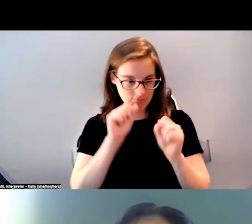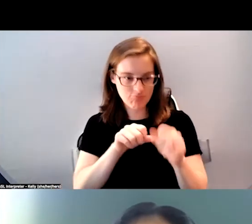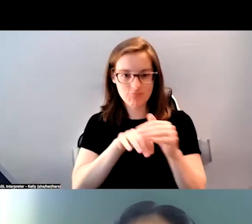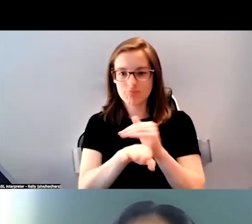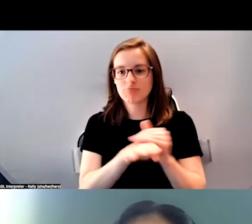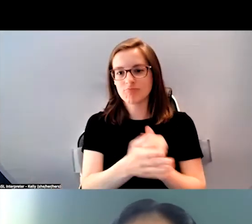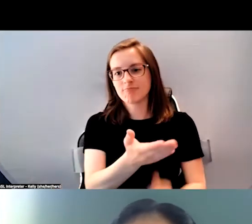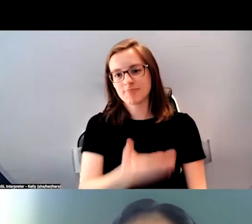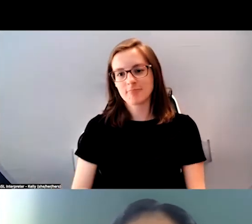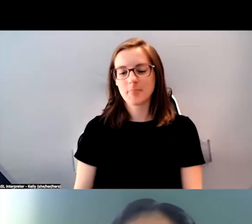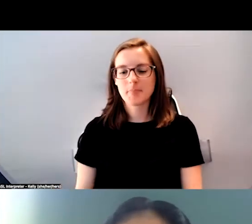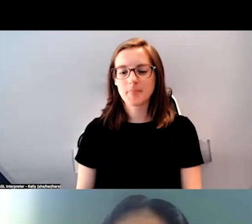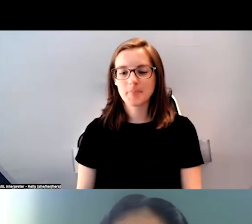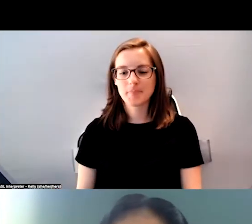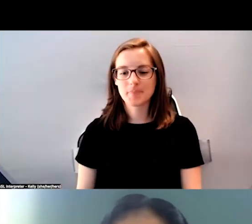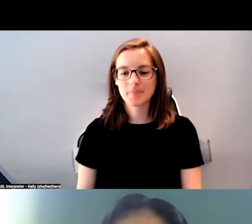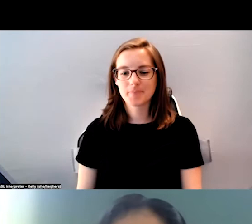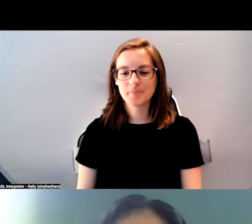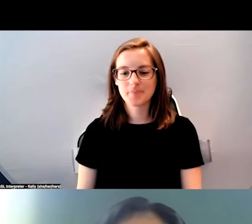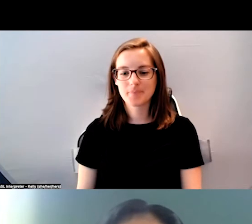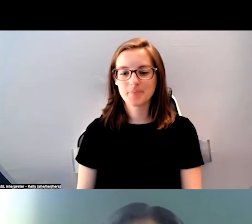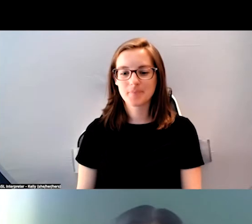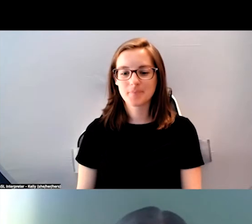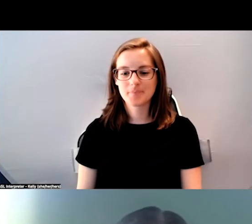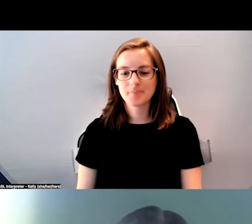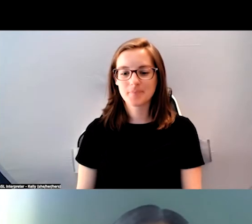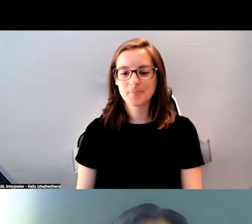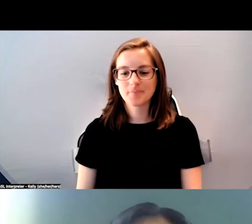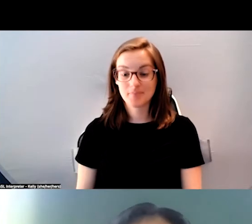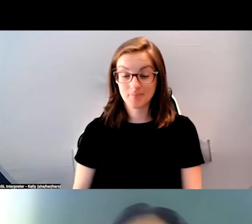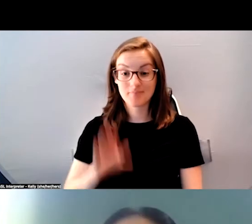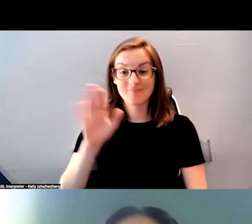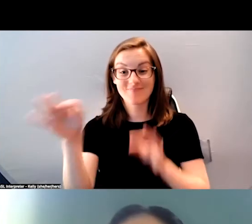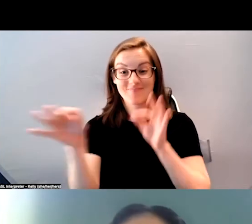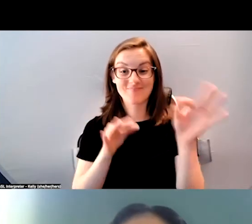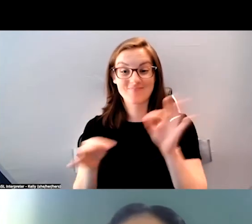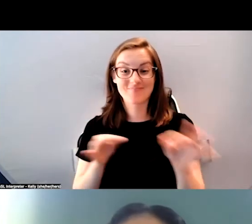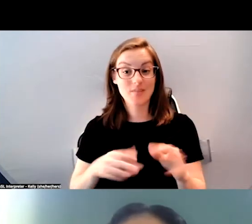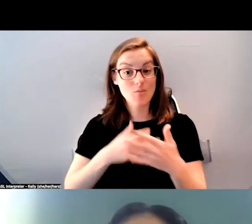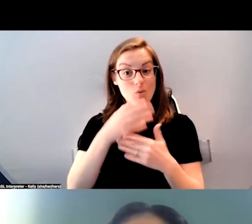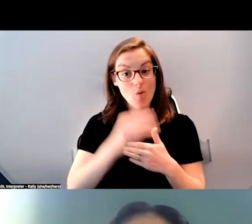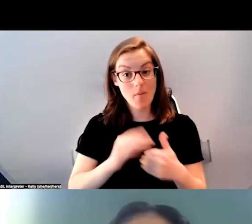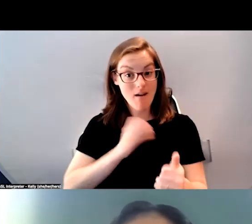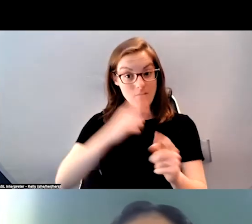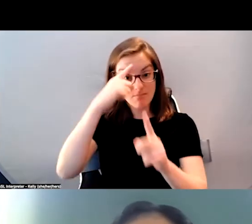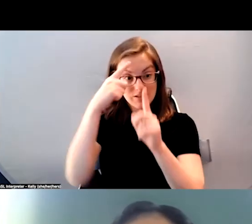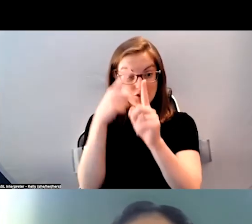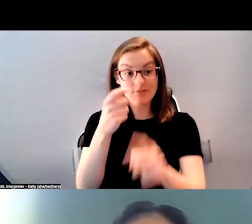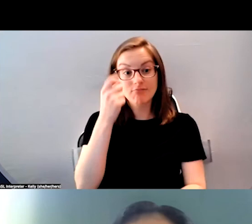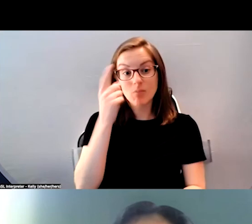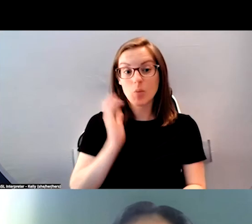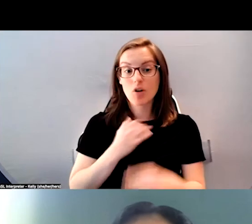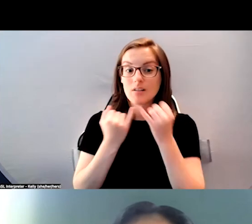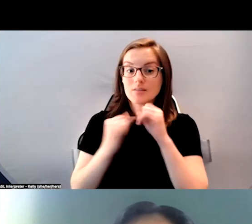To talk to you a little bit more about my ombudsman and our mission, we are an independent program that's operated by